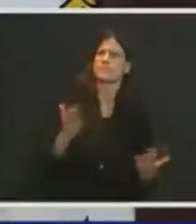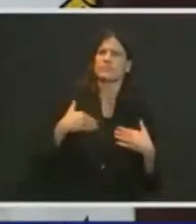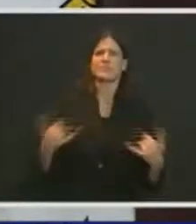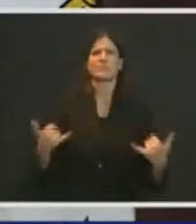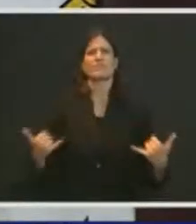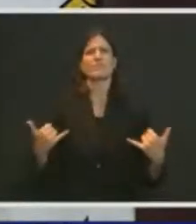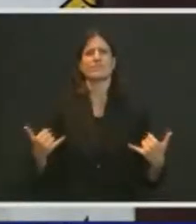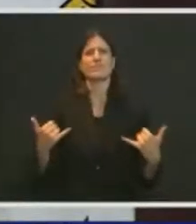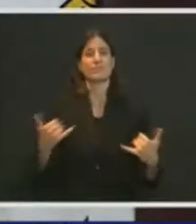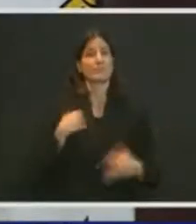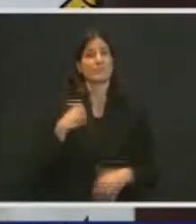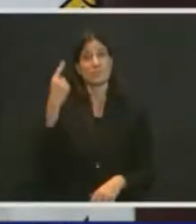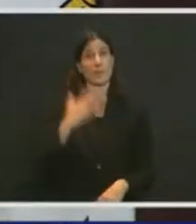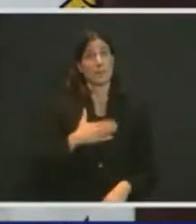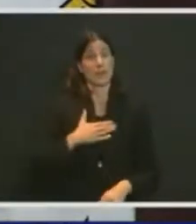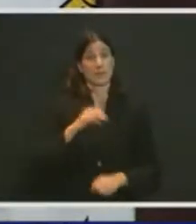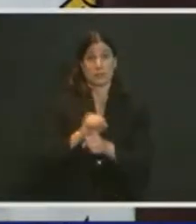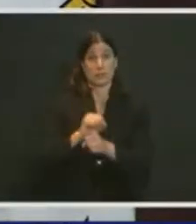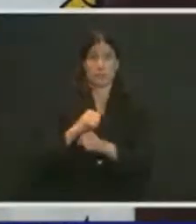people.